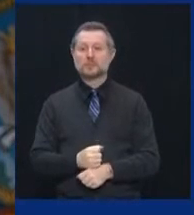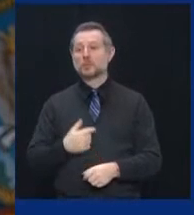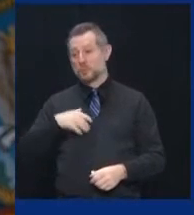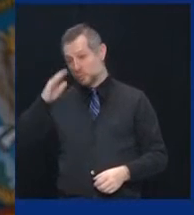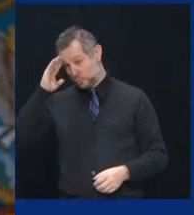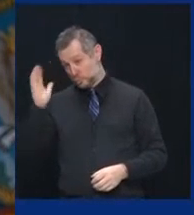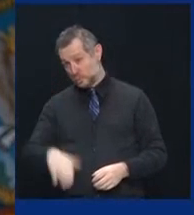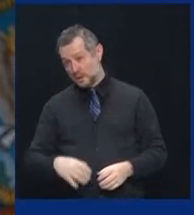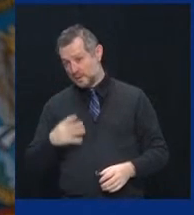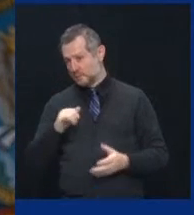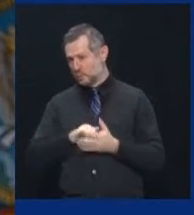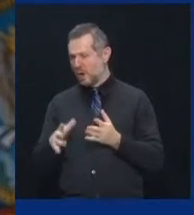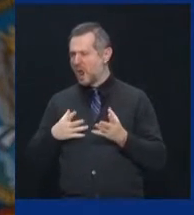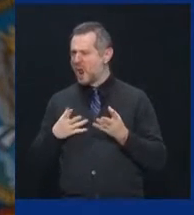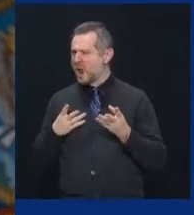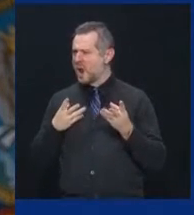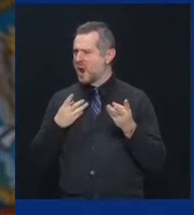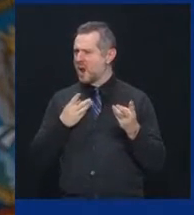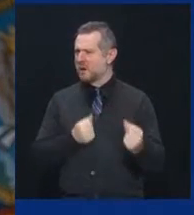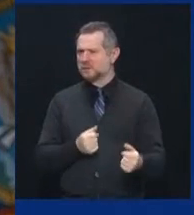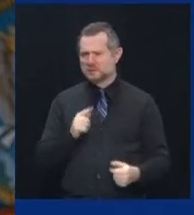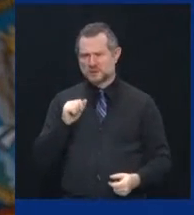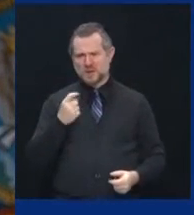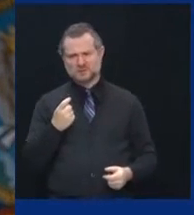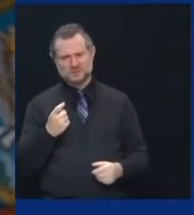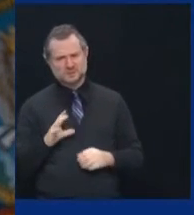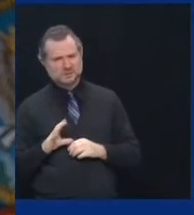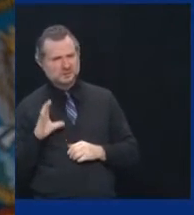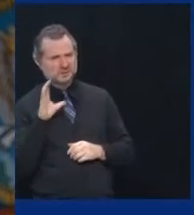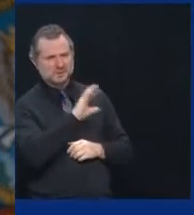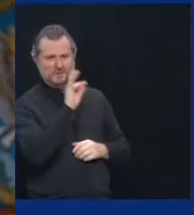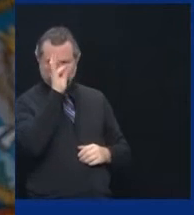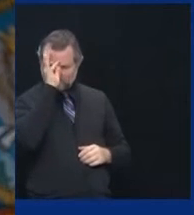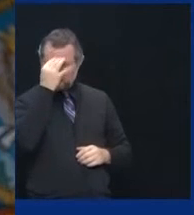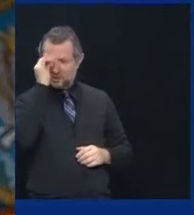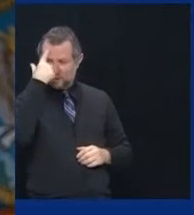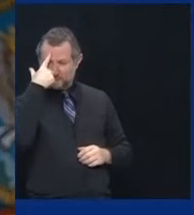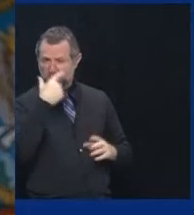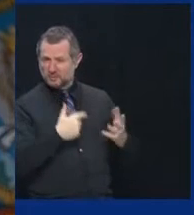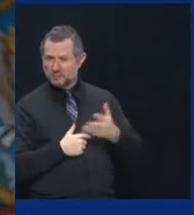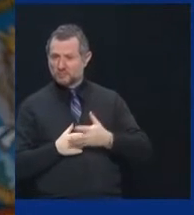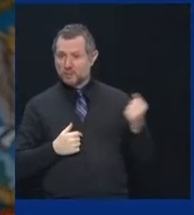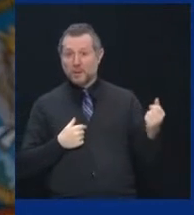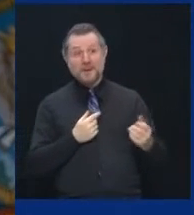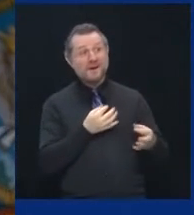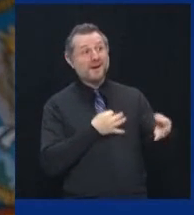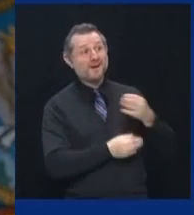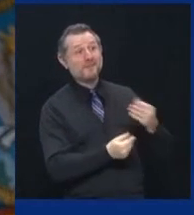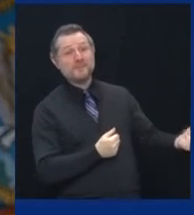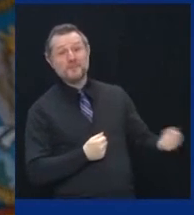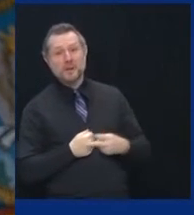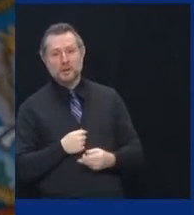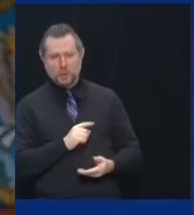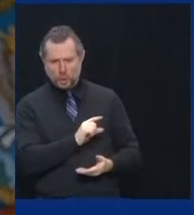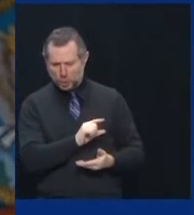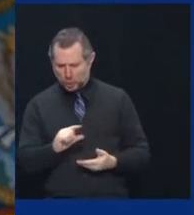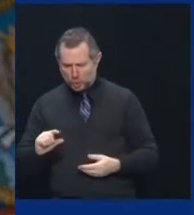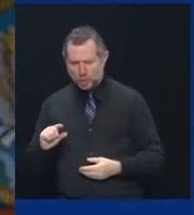to Washington and receives less in return. As